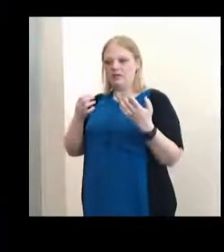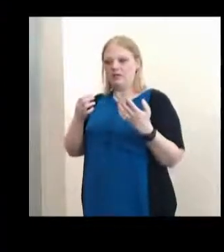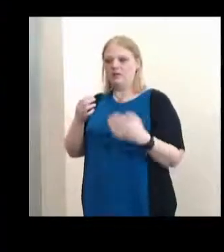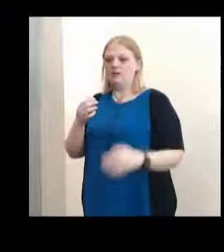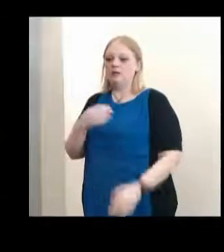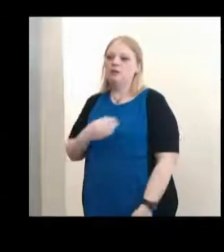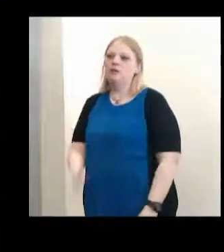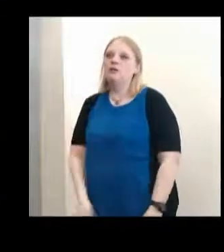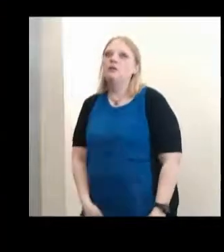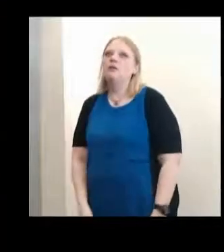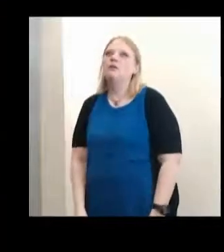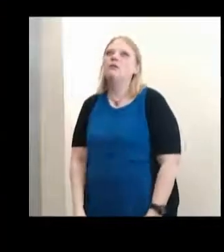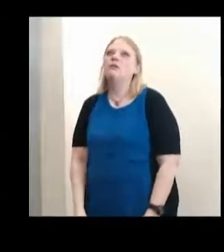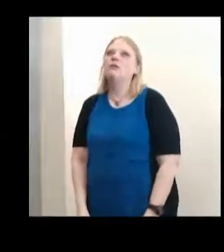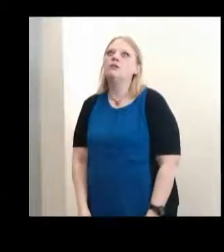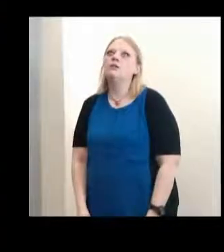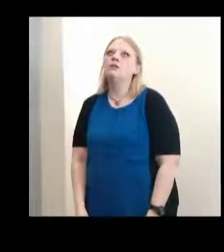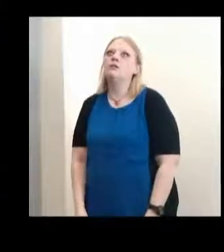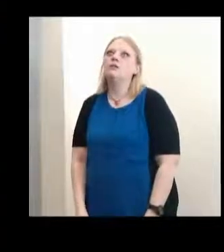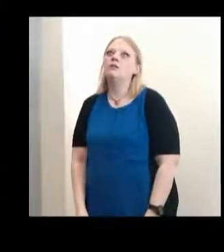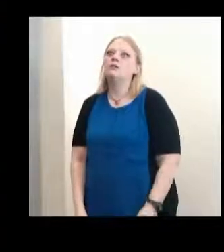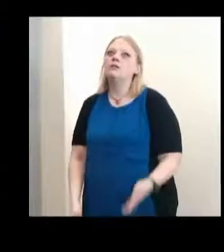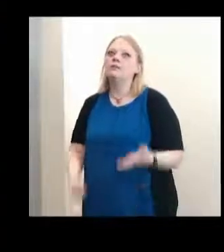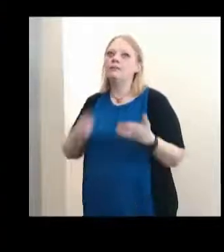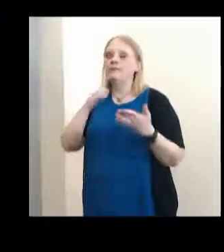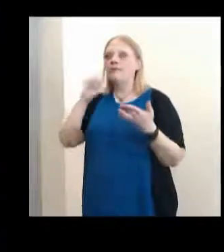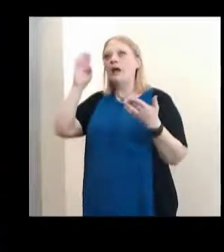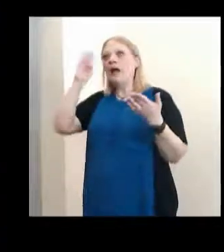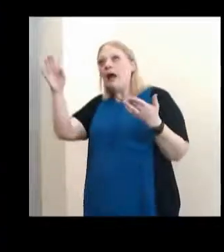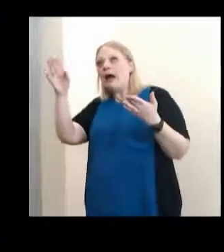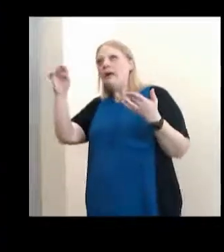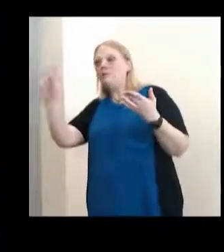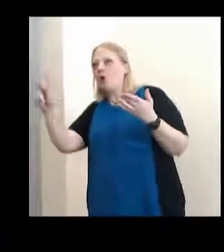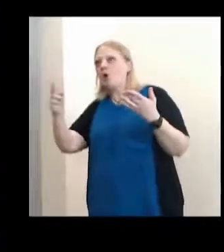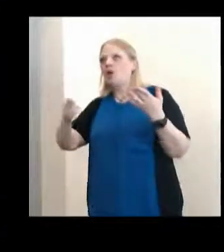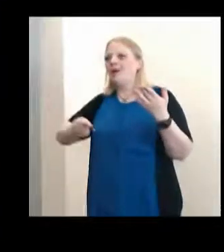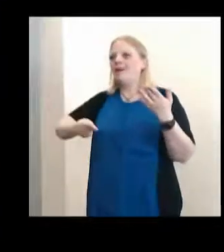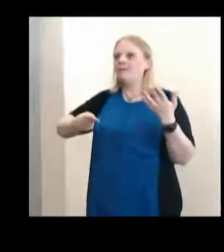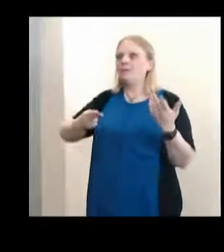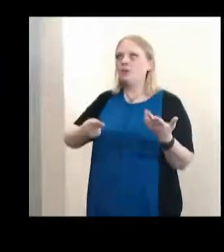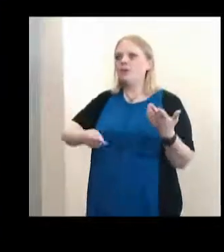Yeah. Okay, so It's not named after me.